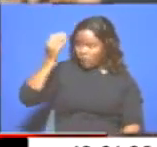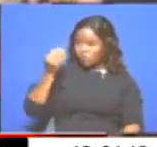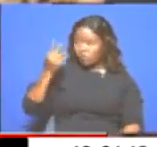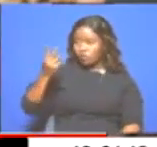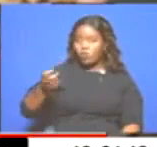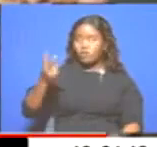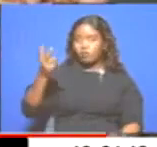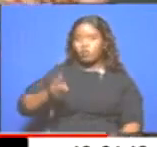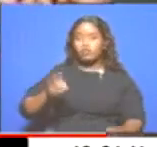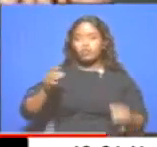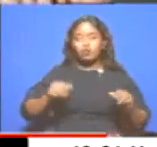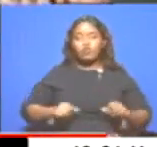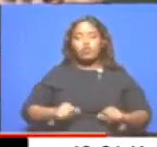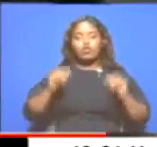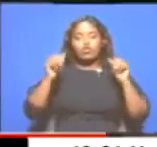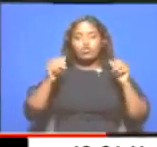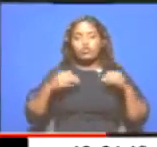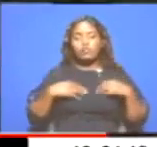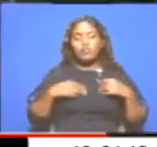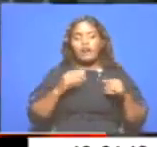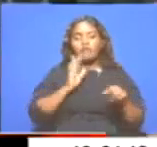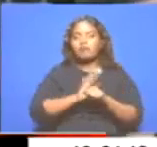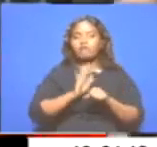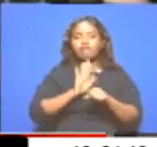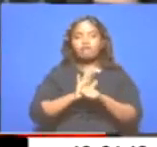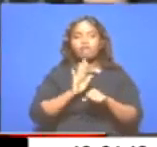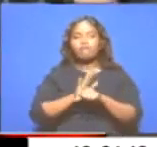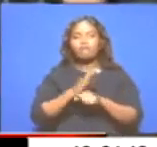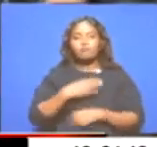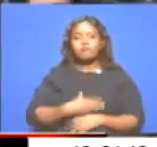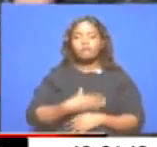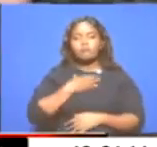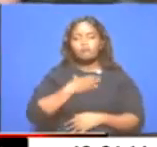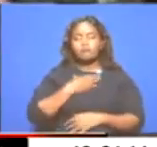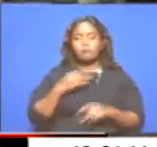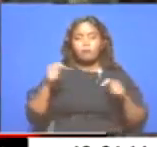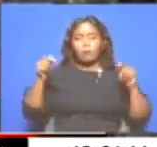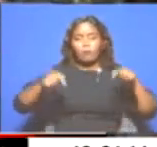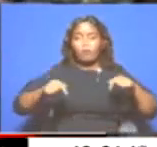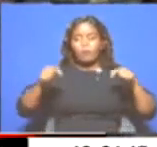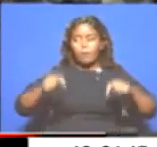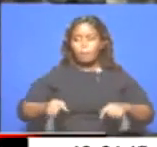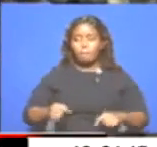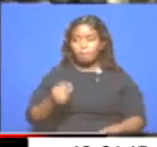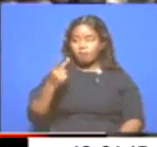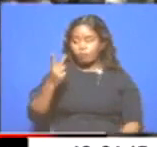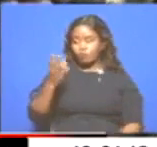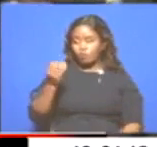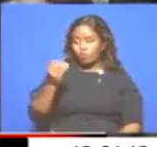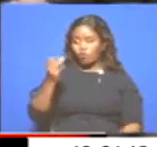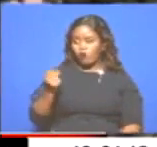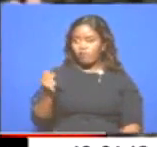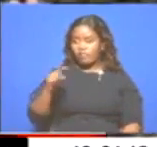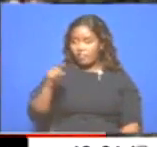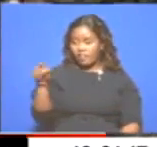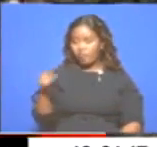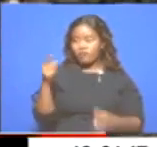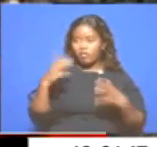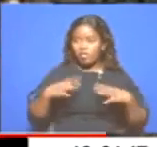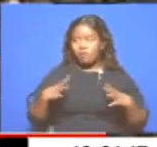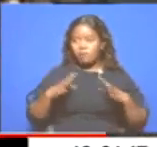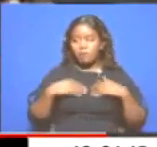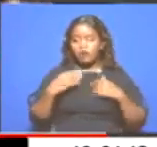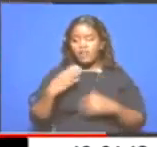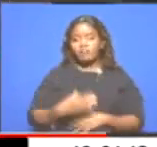receive thousands of visitors. As of today, 205,000 people had visited the Kenyan